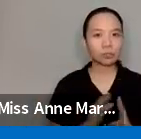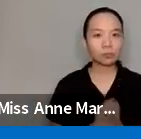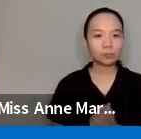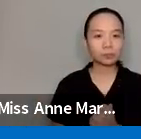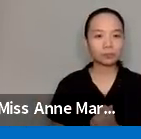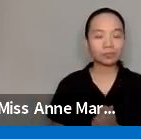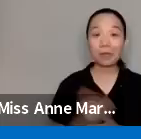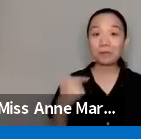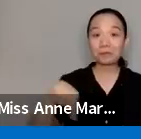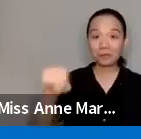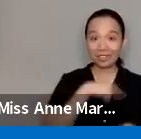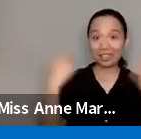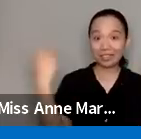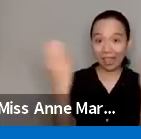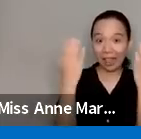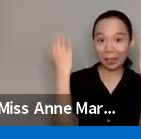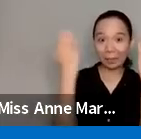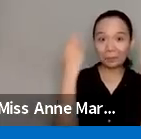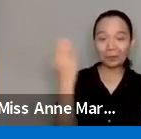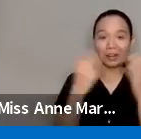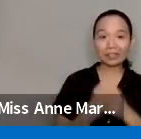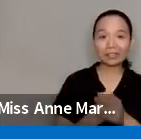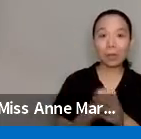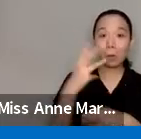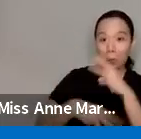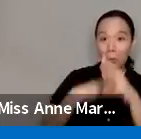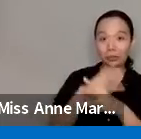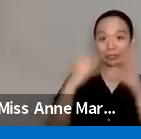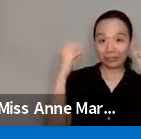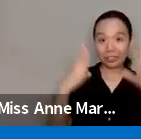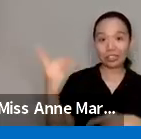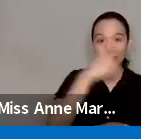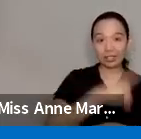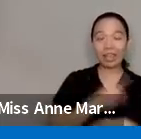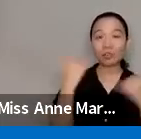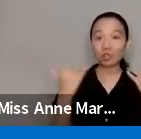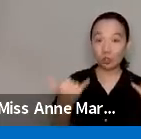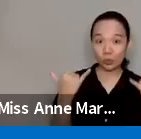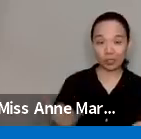As we celebrate World Teachers Day today,